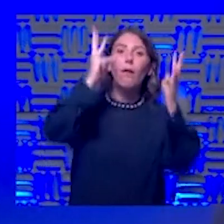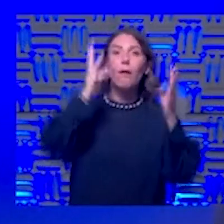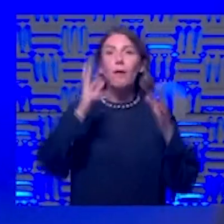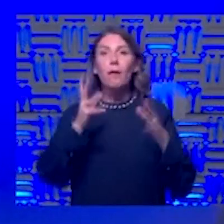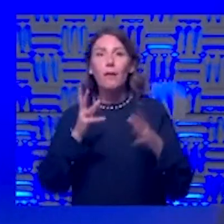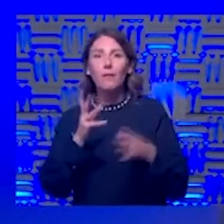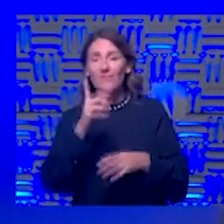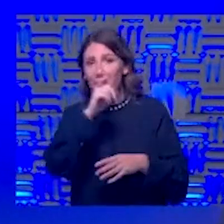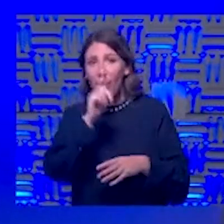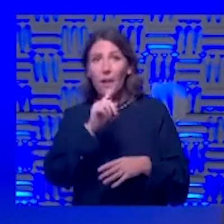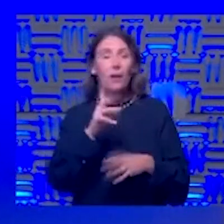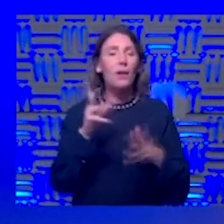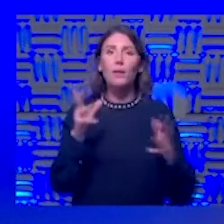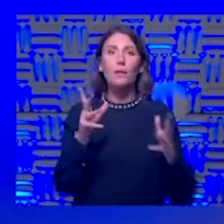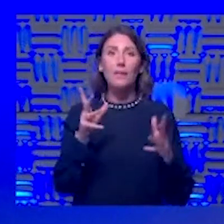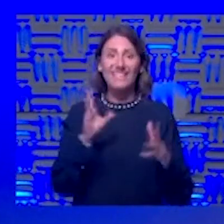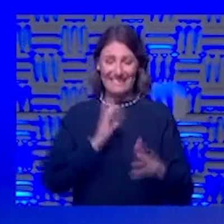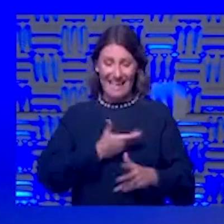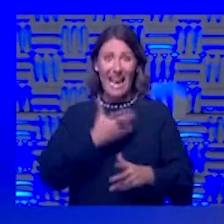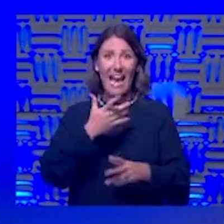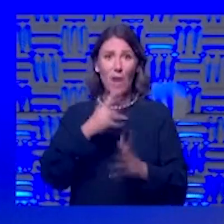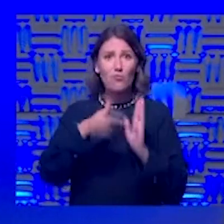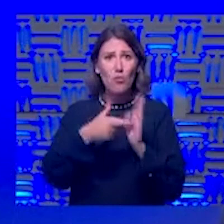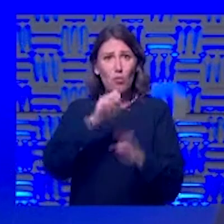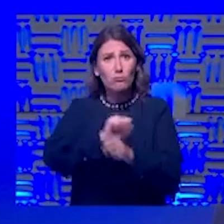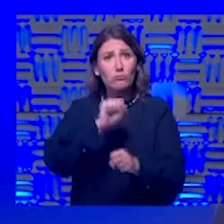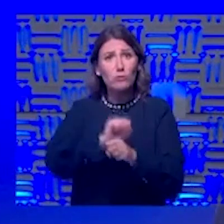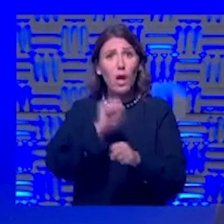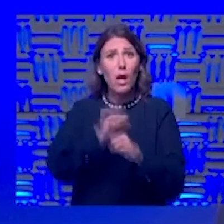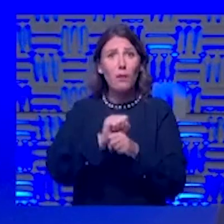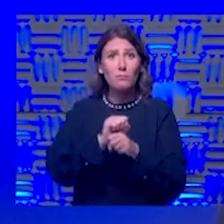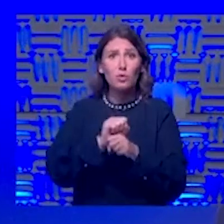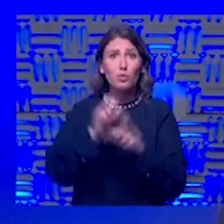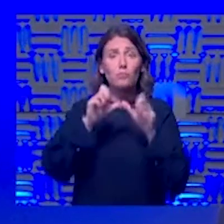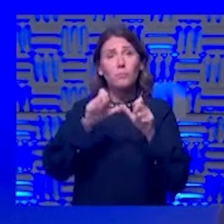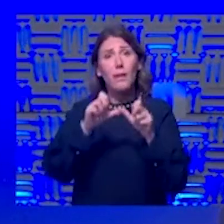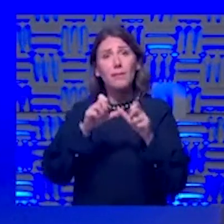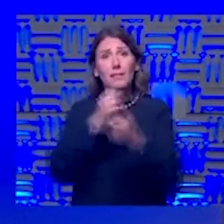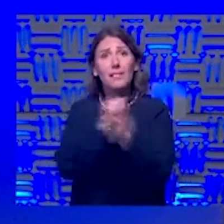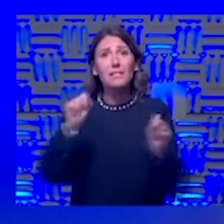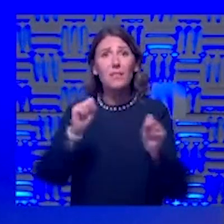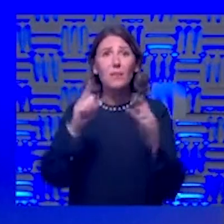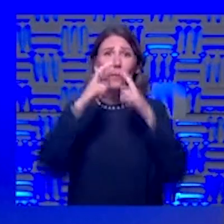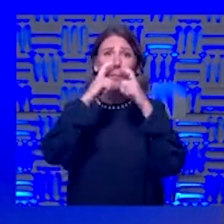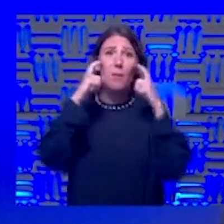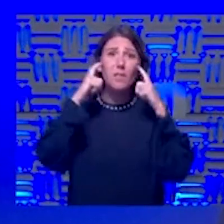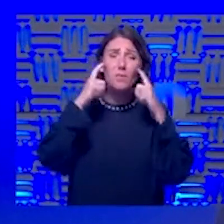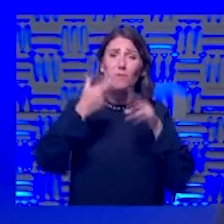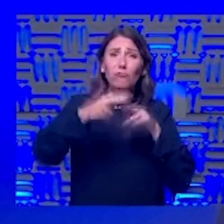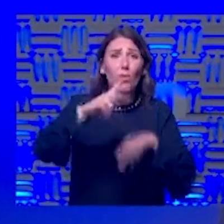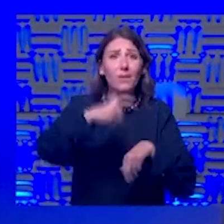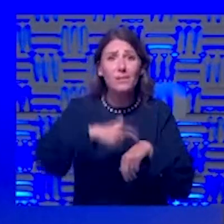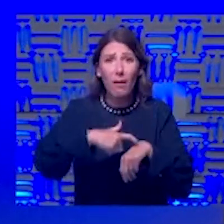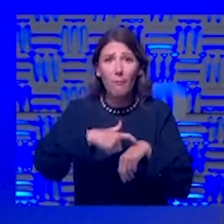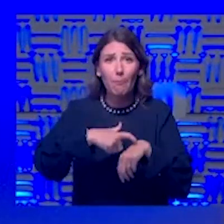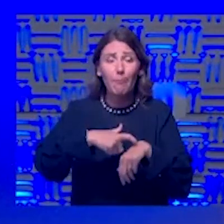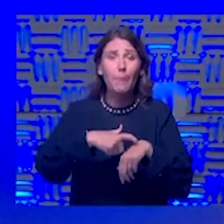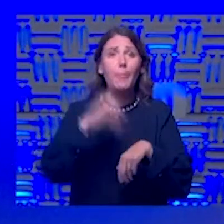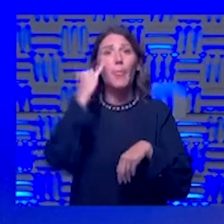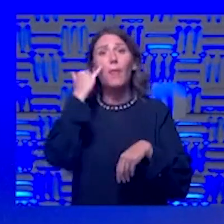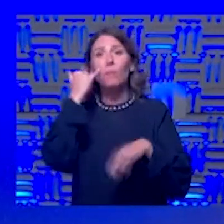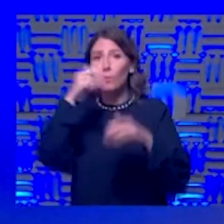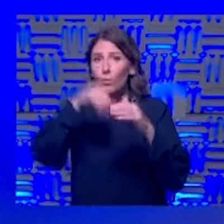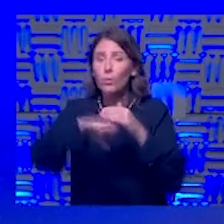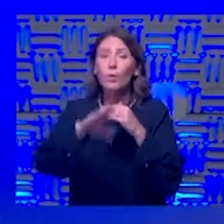our job to keep those other vulnerable populations safe. The mask wearing is going to be for a short amount of time. If you are